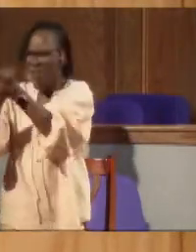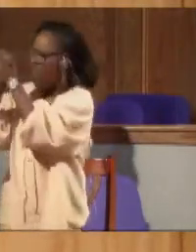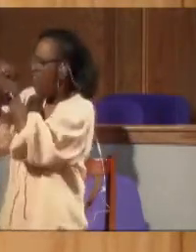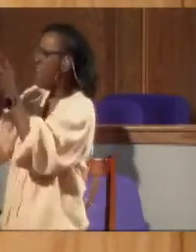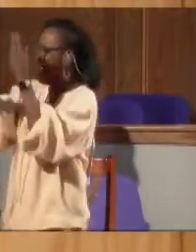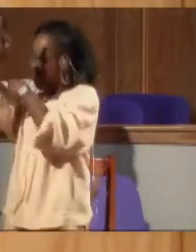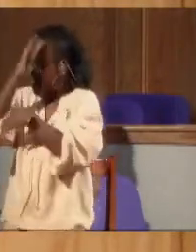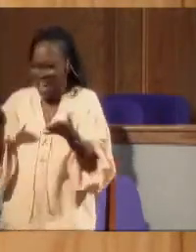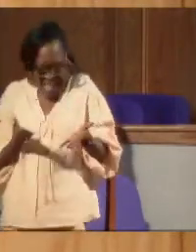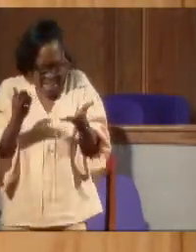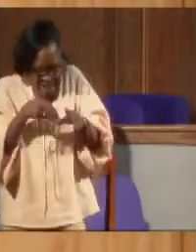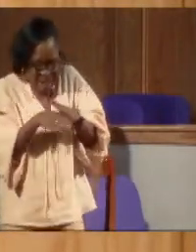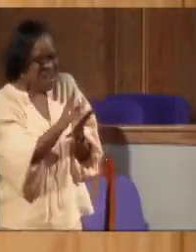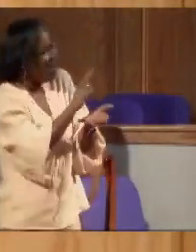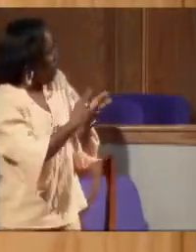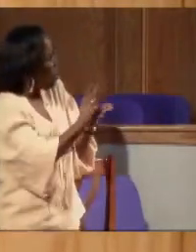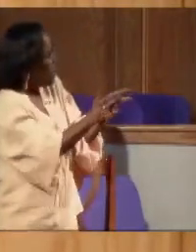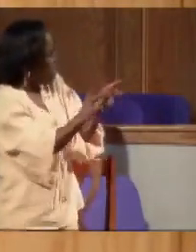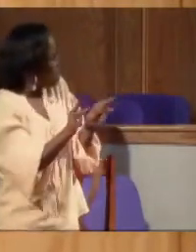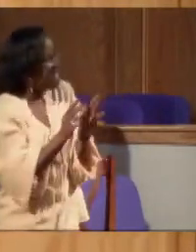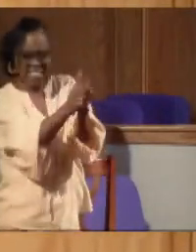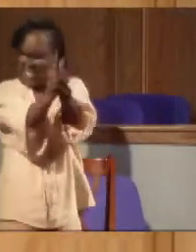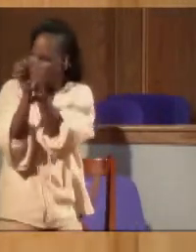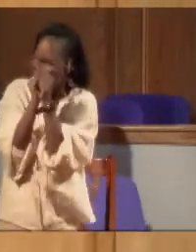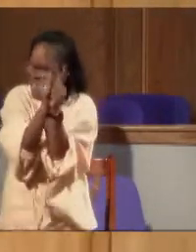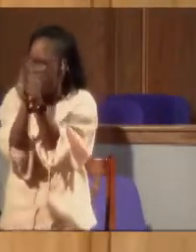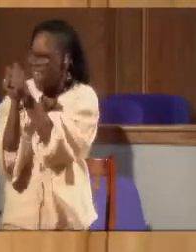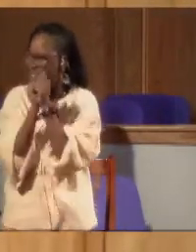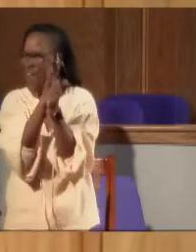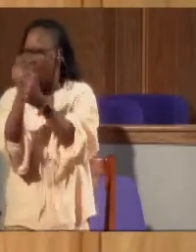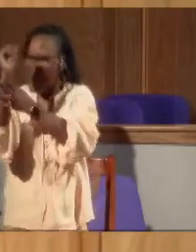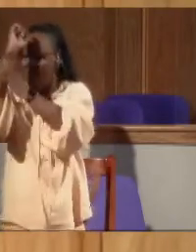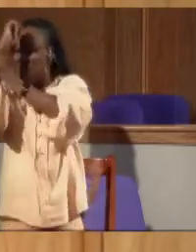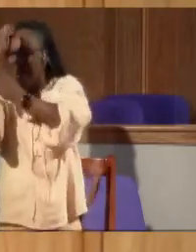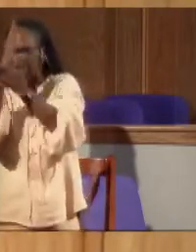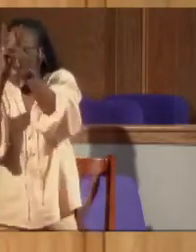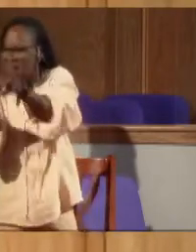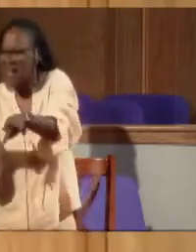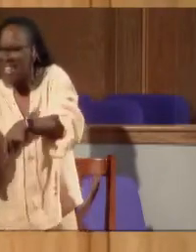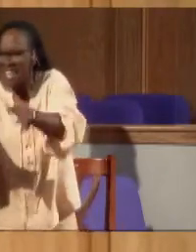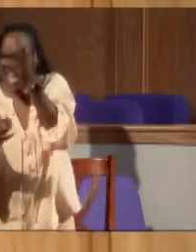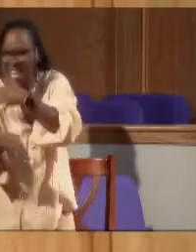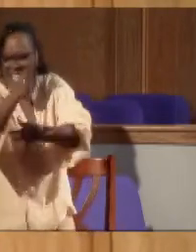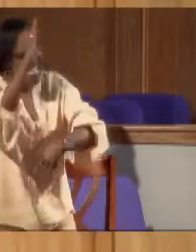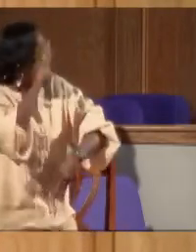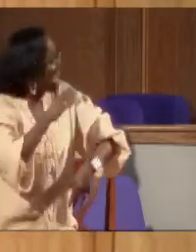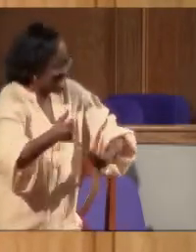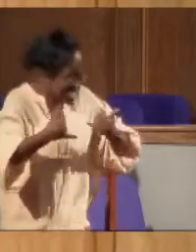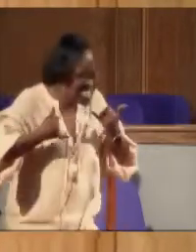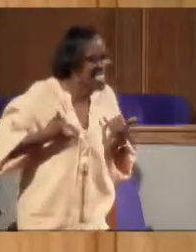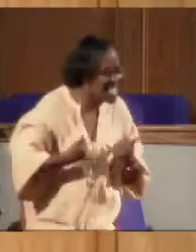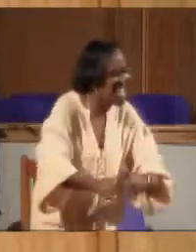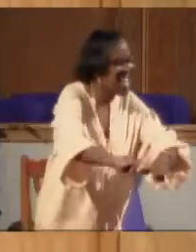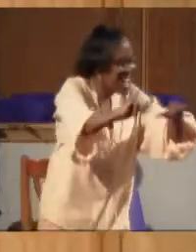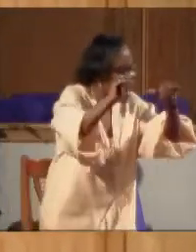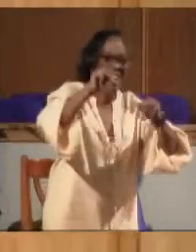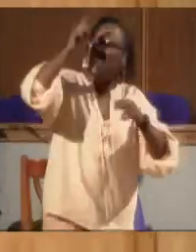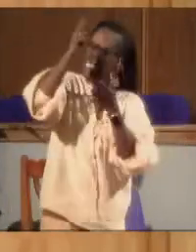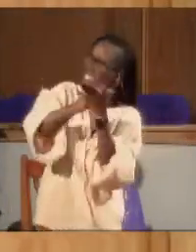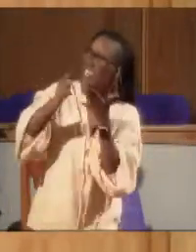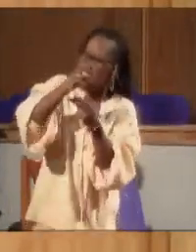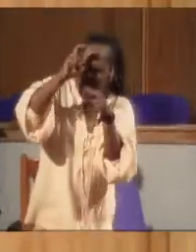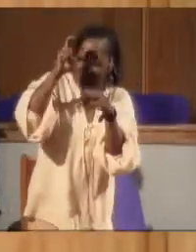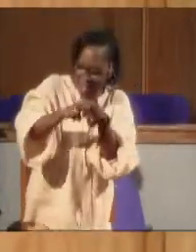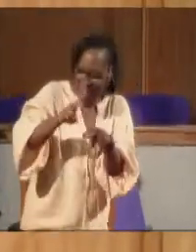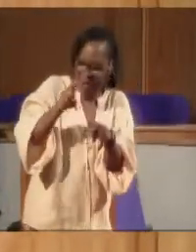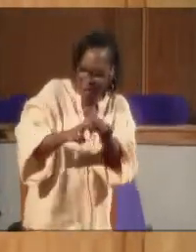the sanctuary together and remind somebody that God is still on the throne